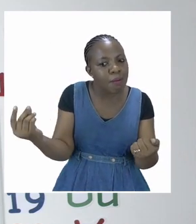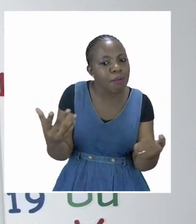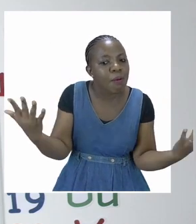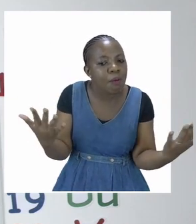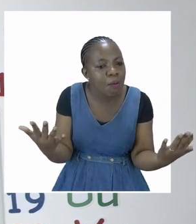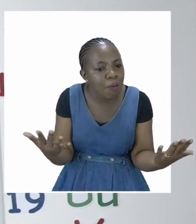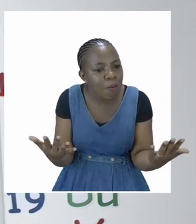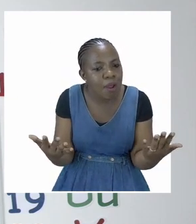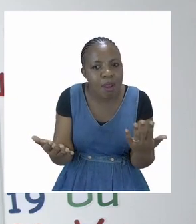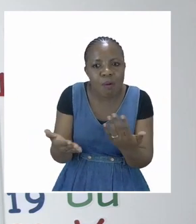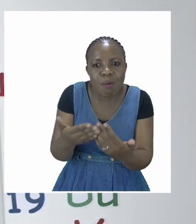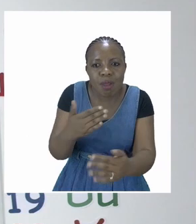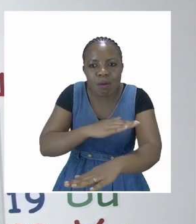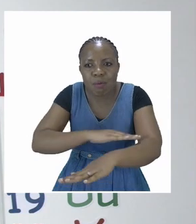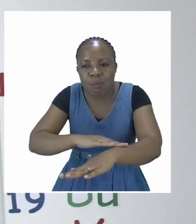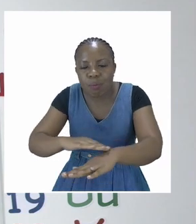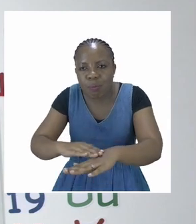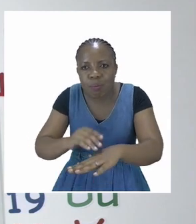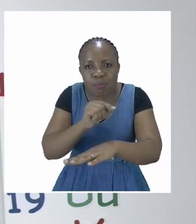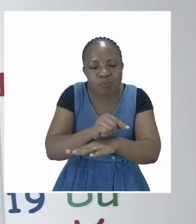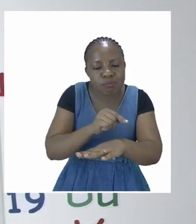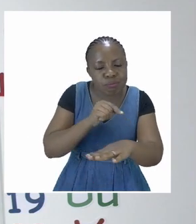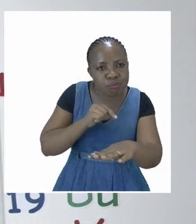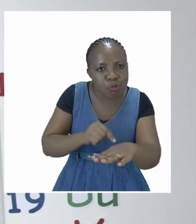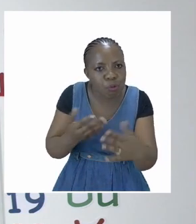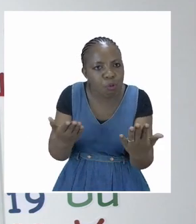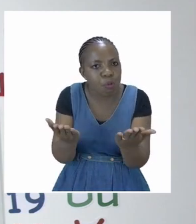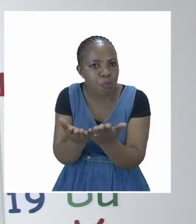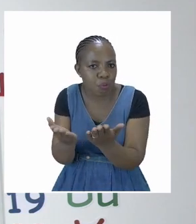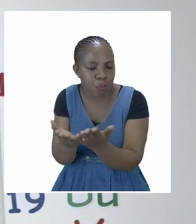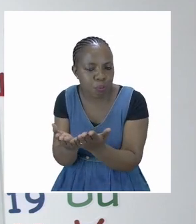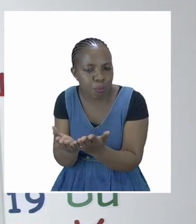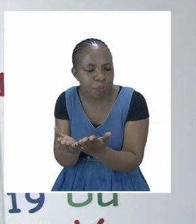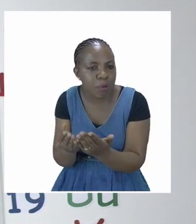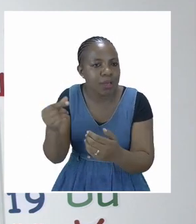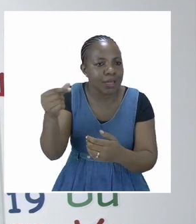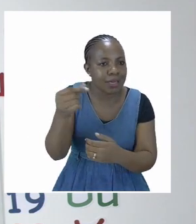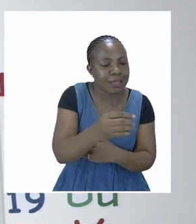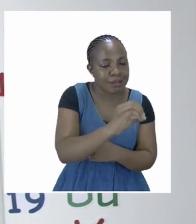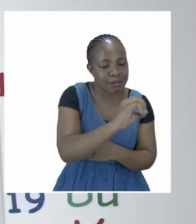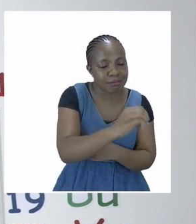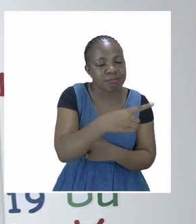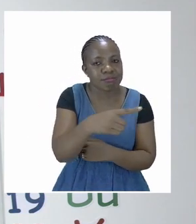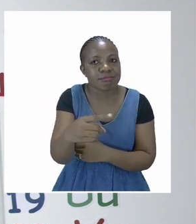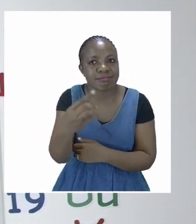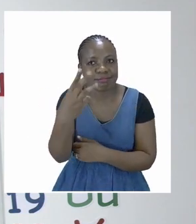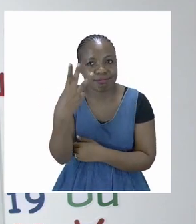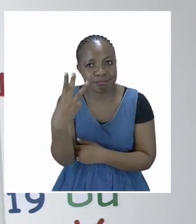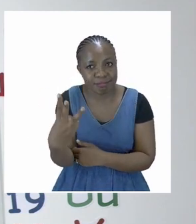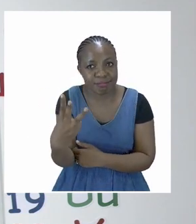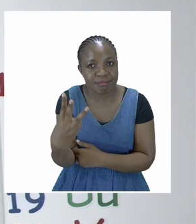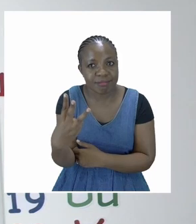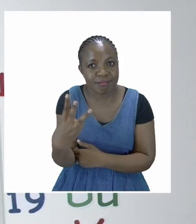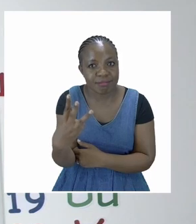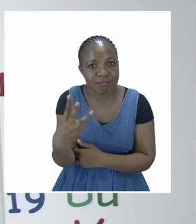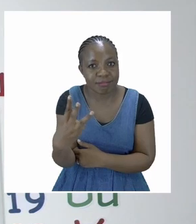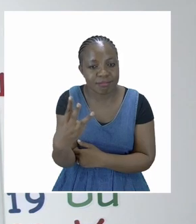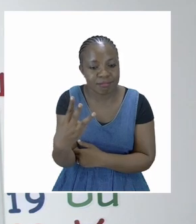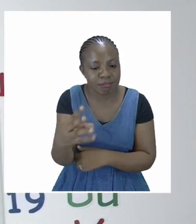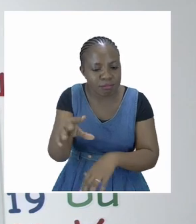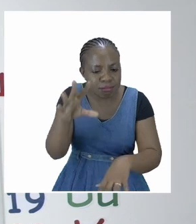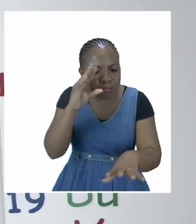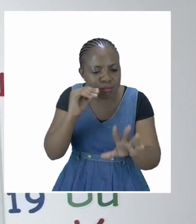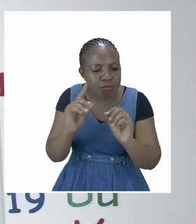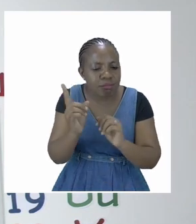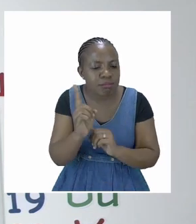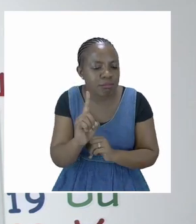to Thursday for pre-primary up until grade 3. The lessons are for listening